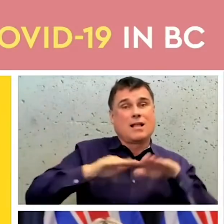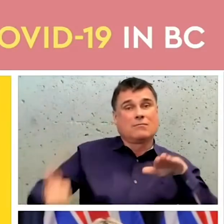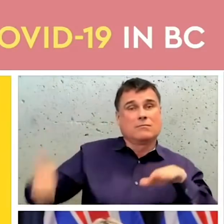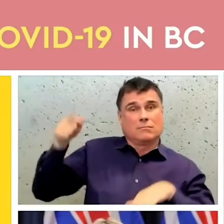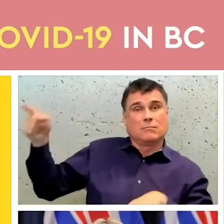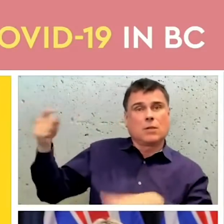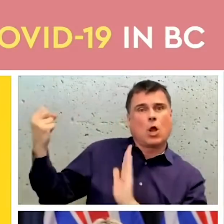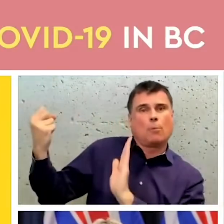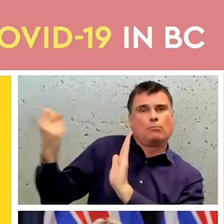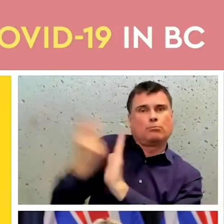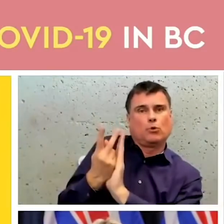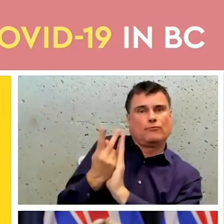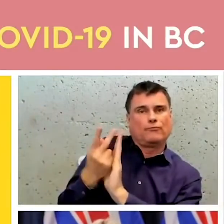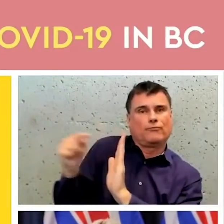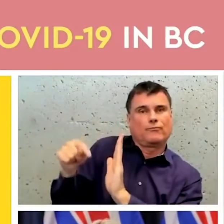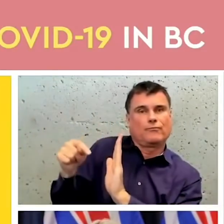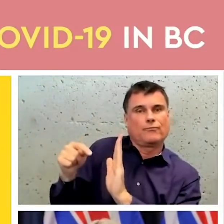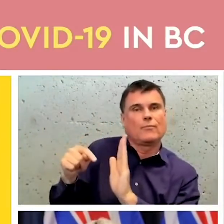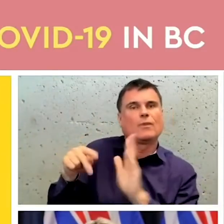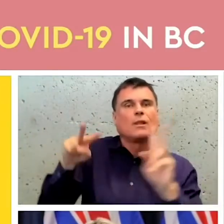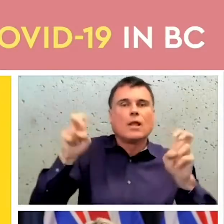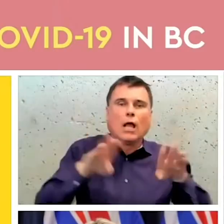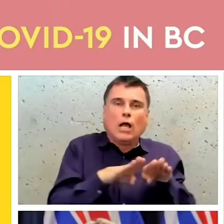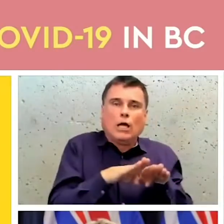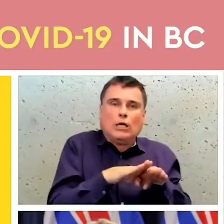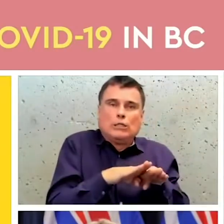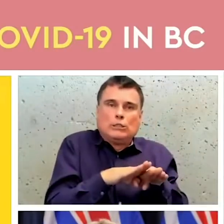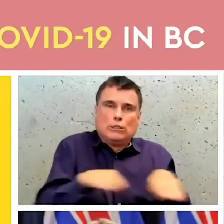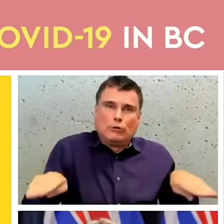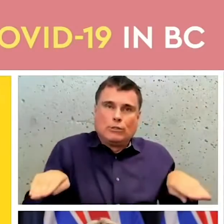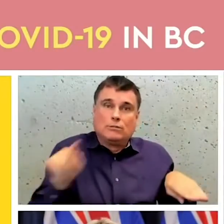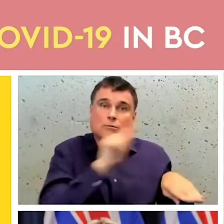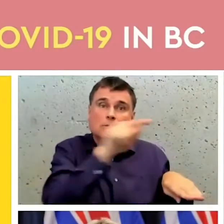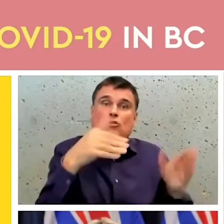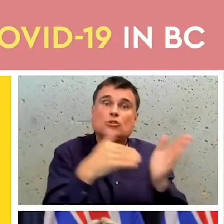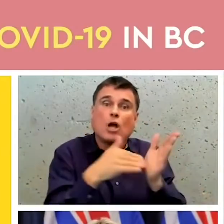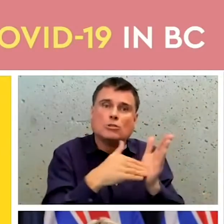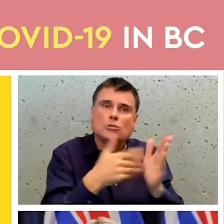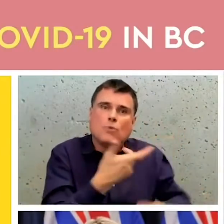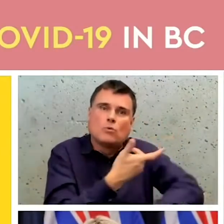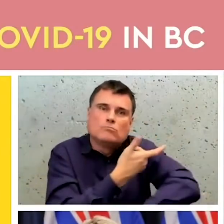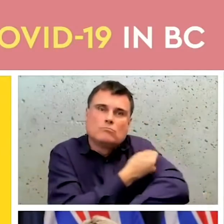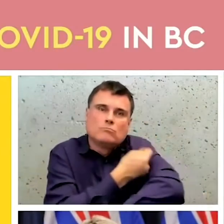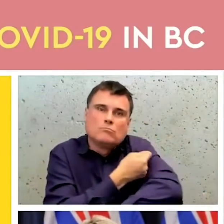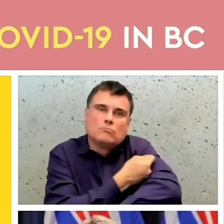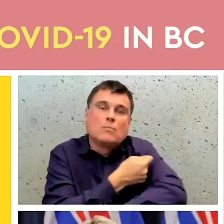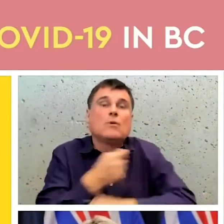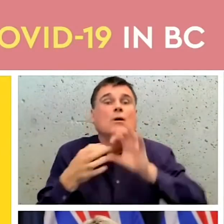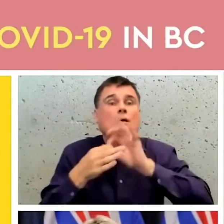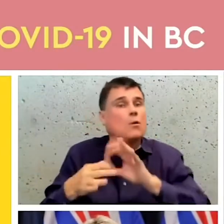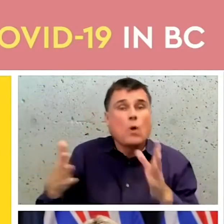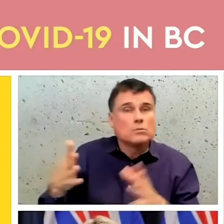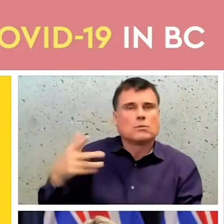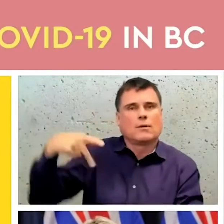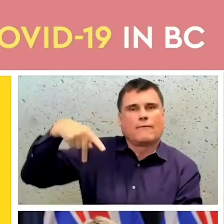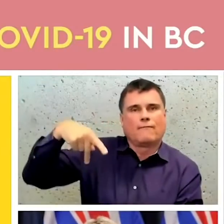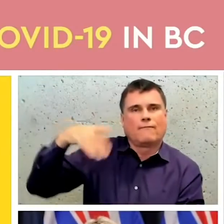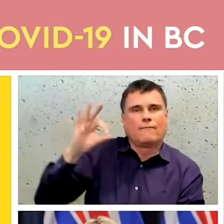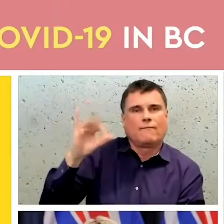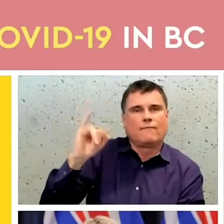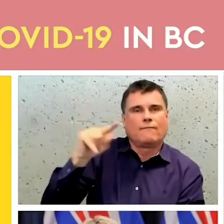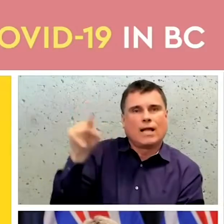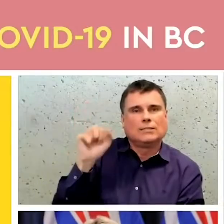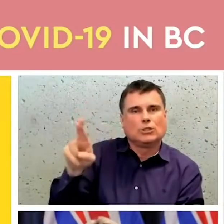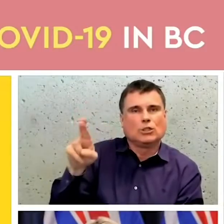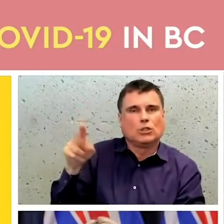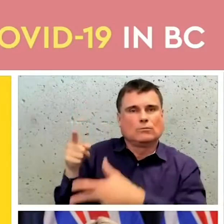formulation of the Pfizer-BioNTech vaccine for children aged 5 to 11 years of age. And so this is a smaller dose. What